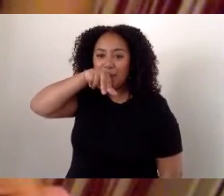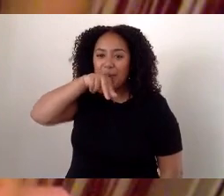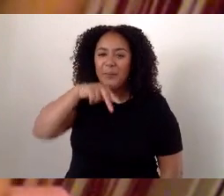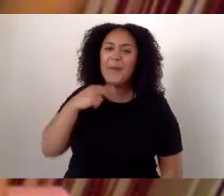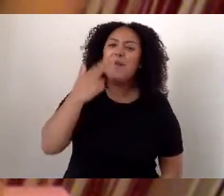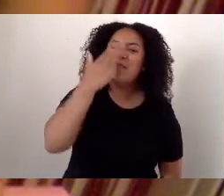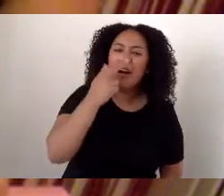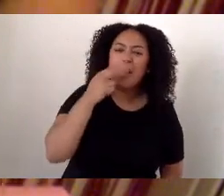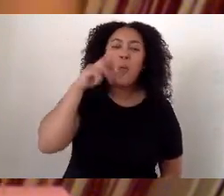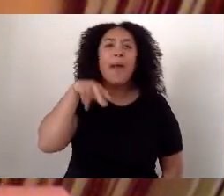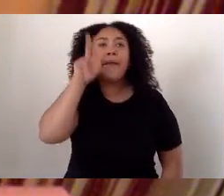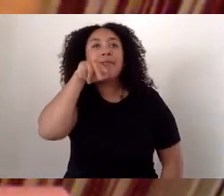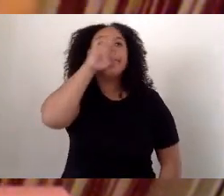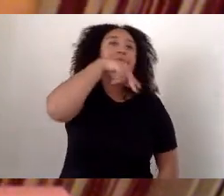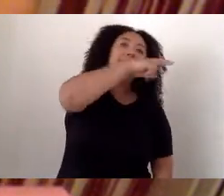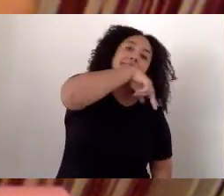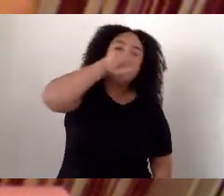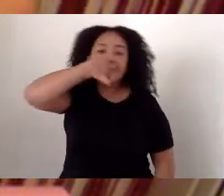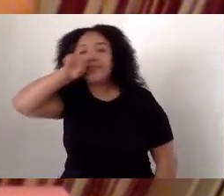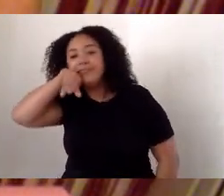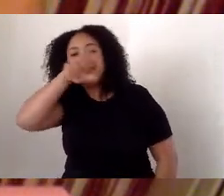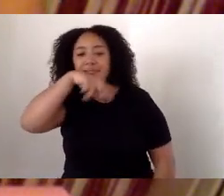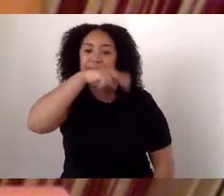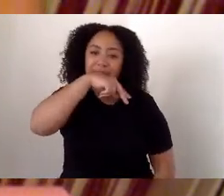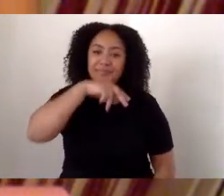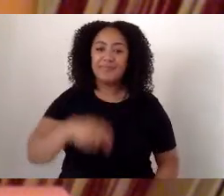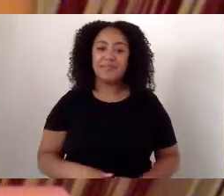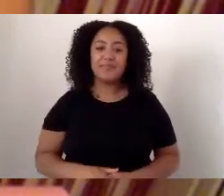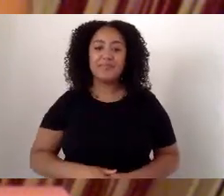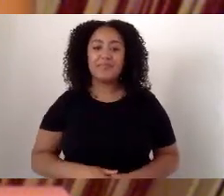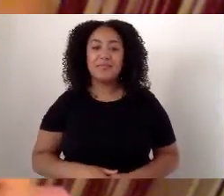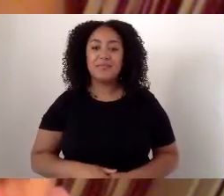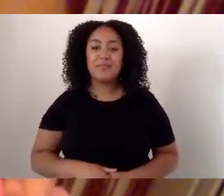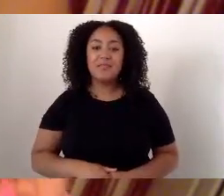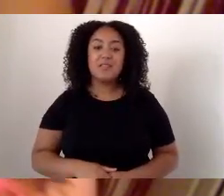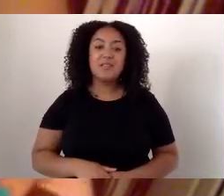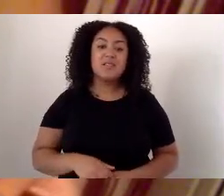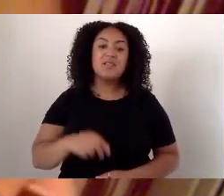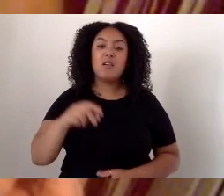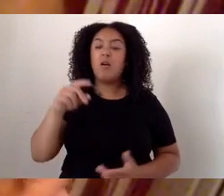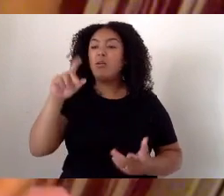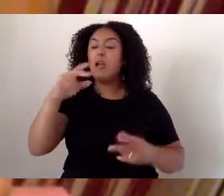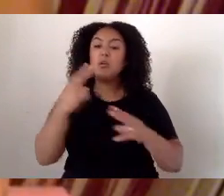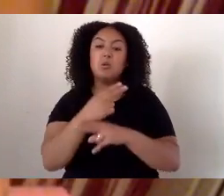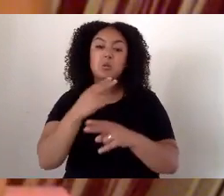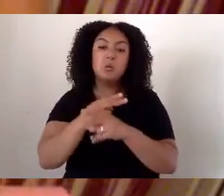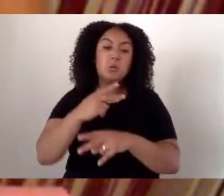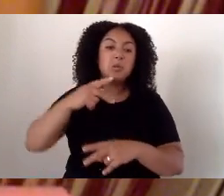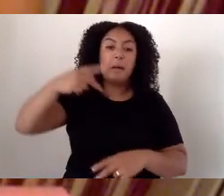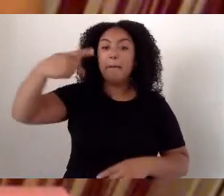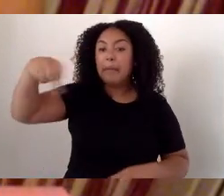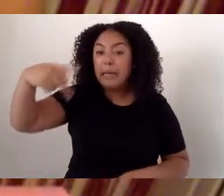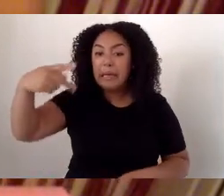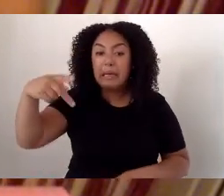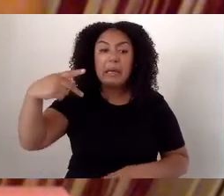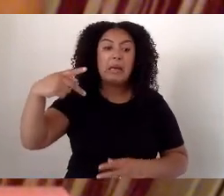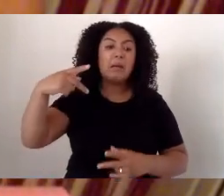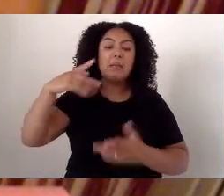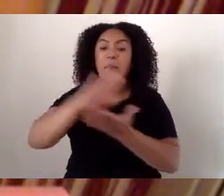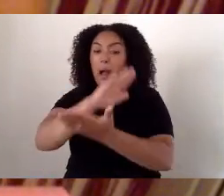mouth. So when I'm making a tongue, I'm just going to grab, you could either use pink construction paper. I'm using a piece of pink felt that I have left